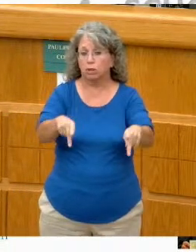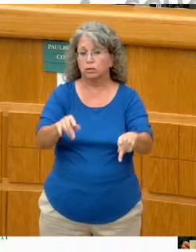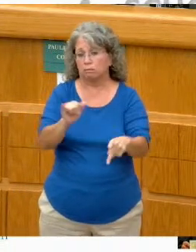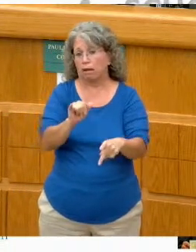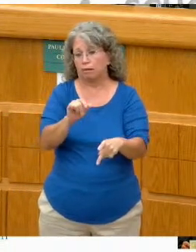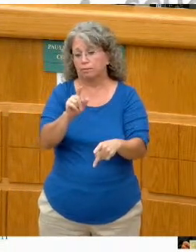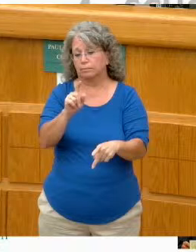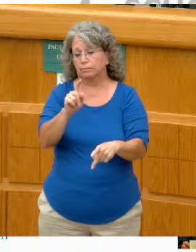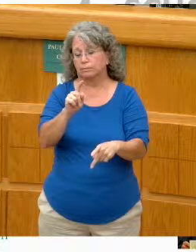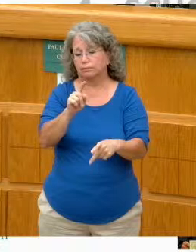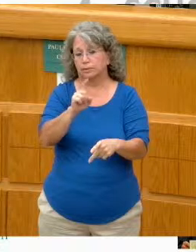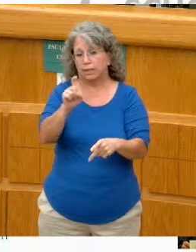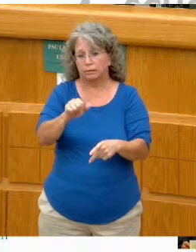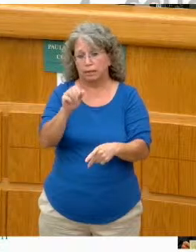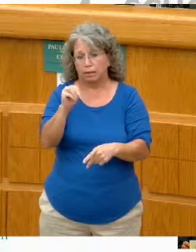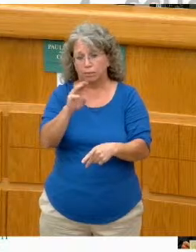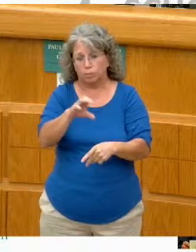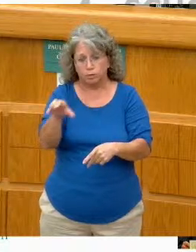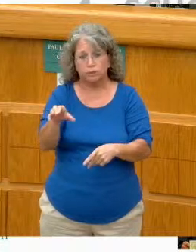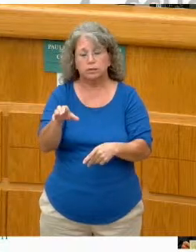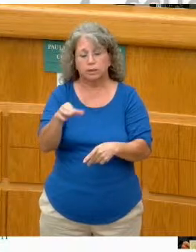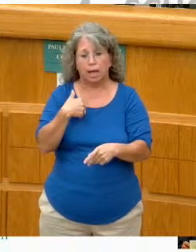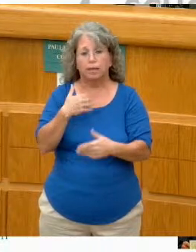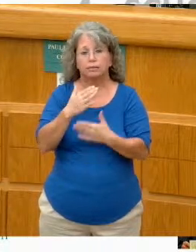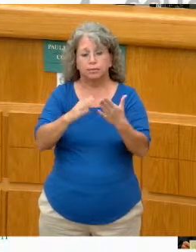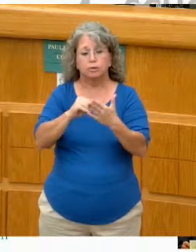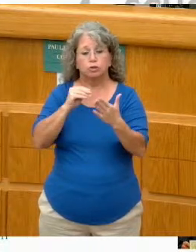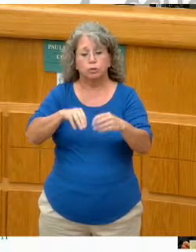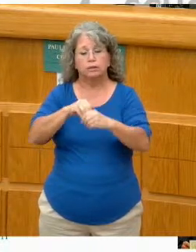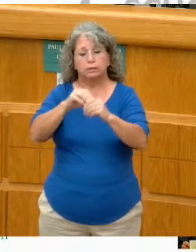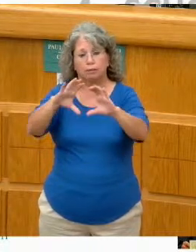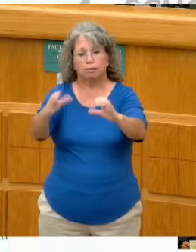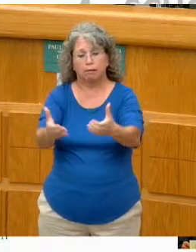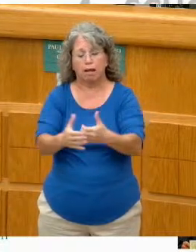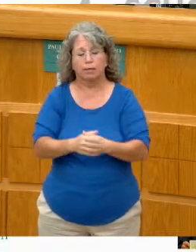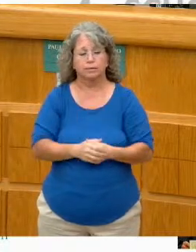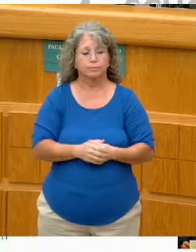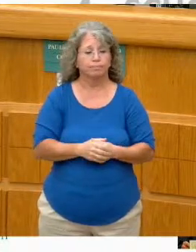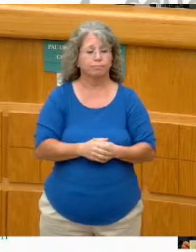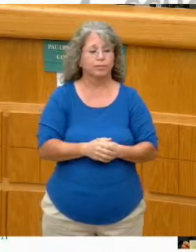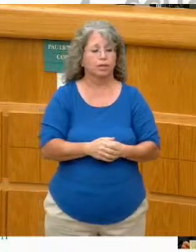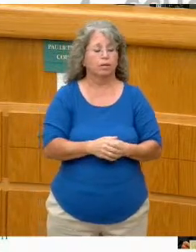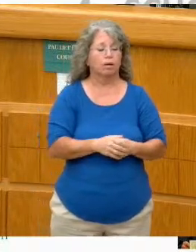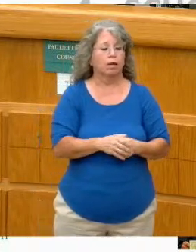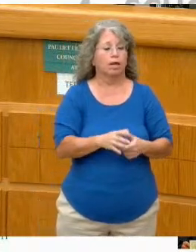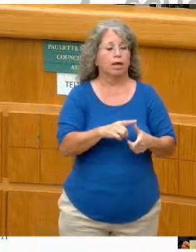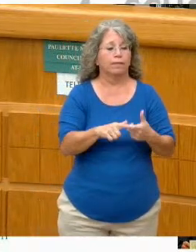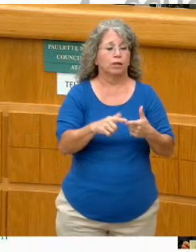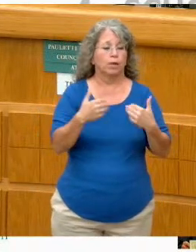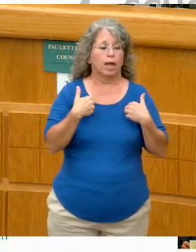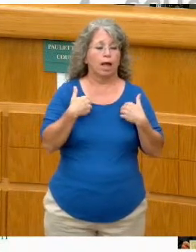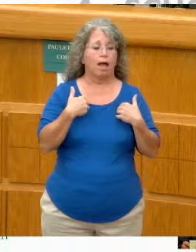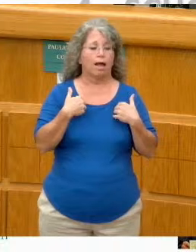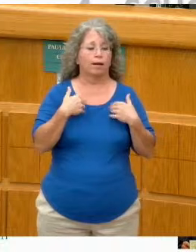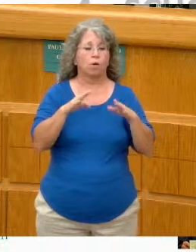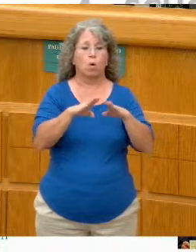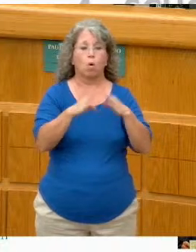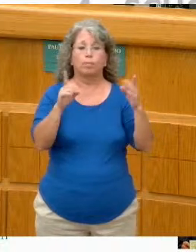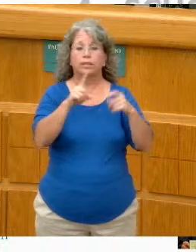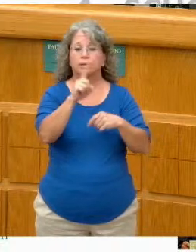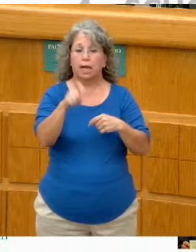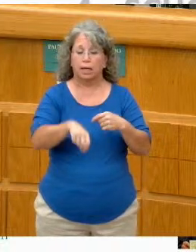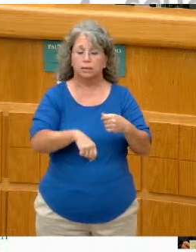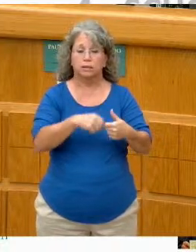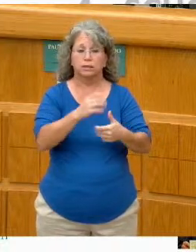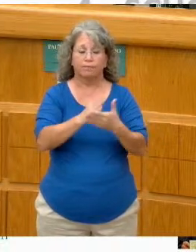we've gone through a number of stages of reopening Texas after the initial shutting down. And so that was Open